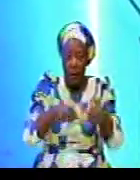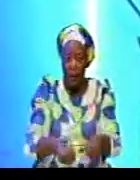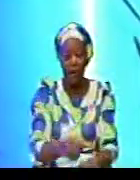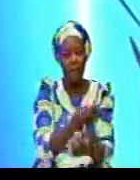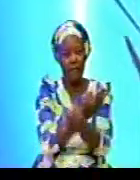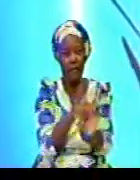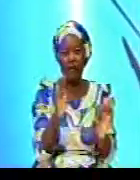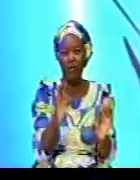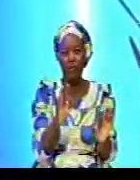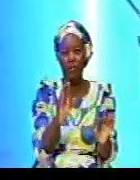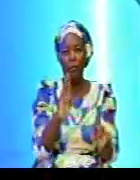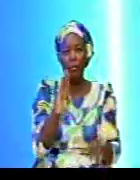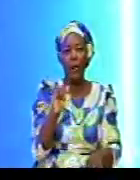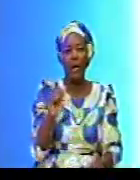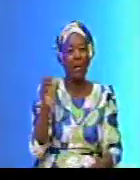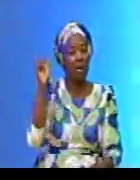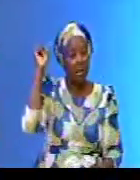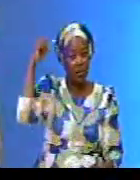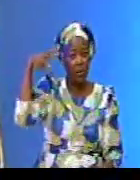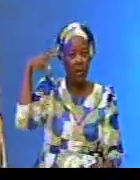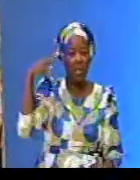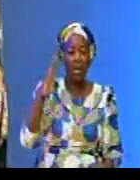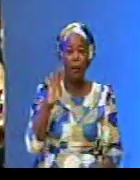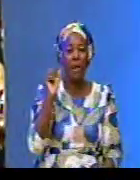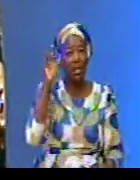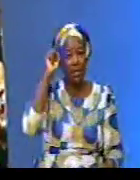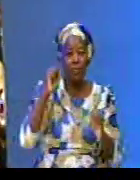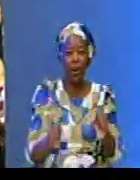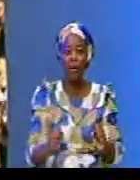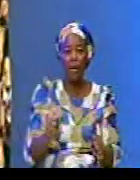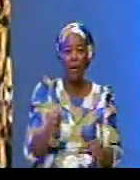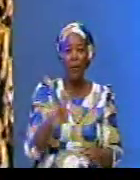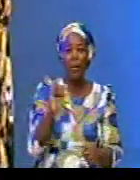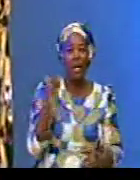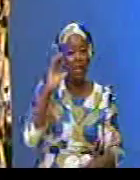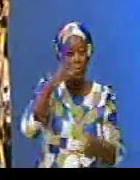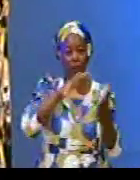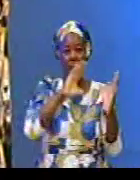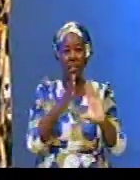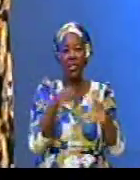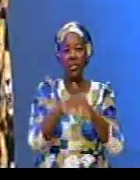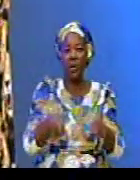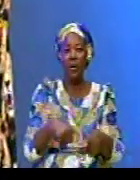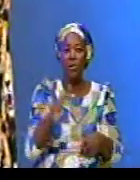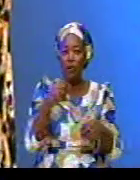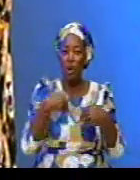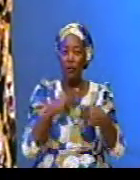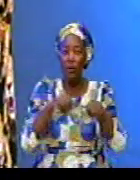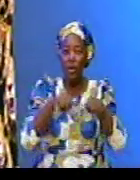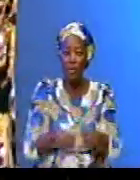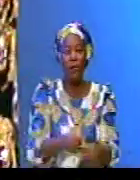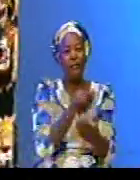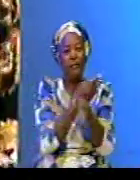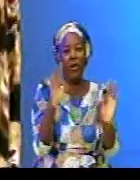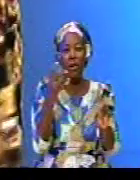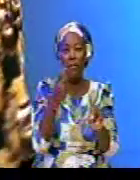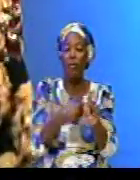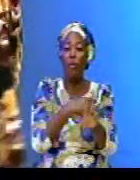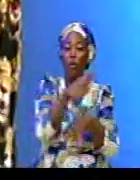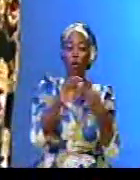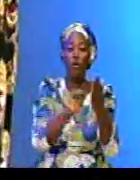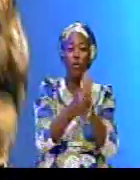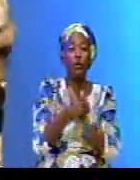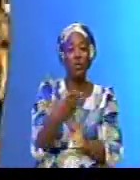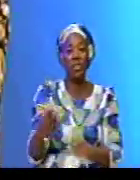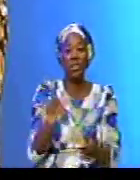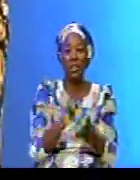from God, you have to remain free by His grace, by His power, by His presence in